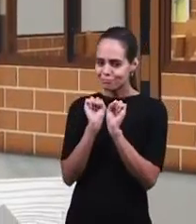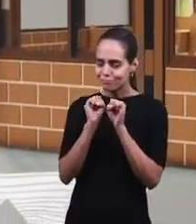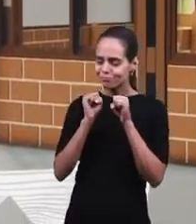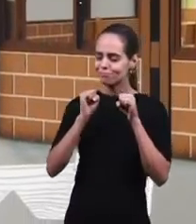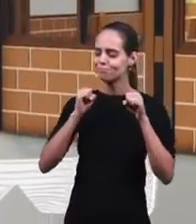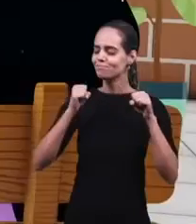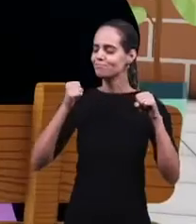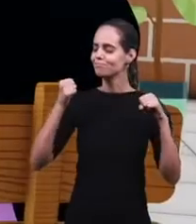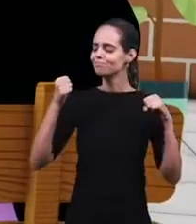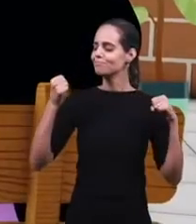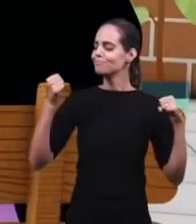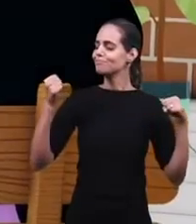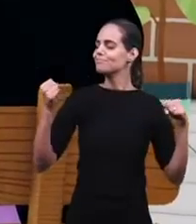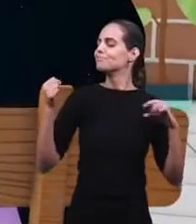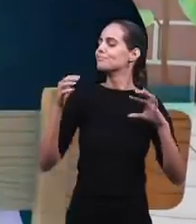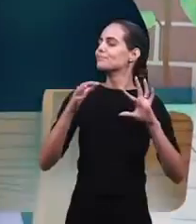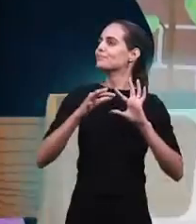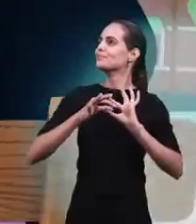que nos traz